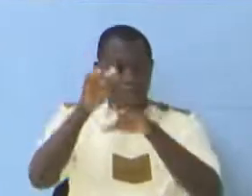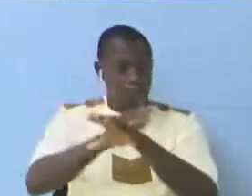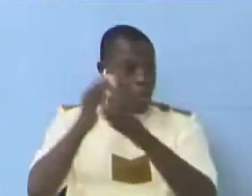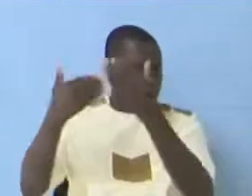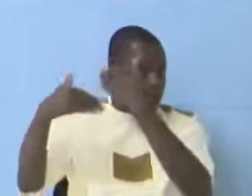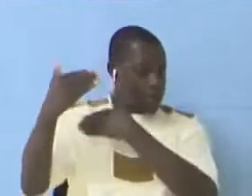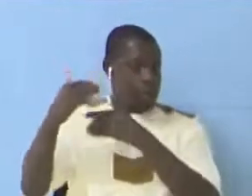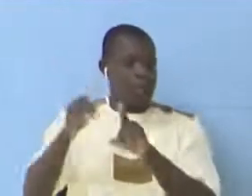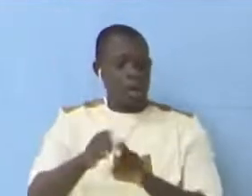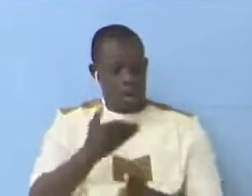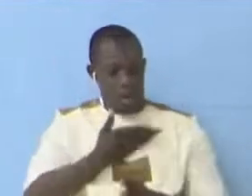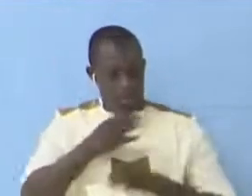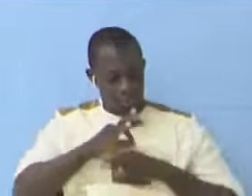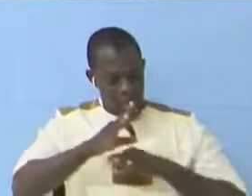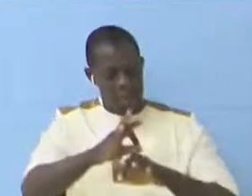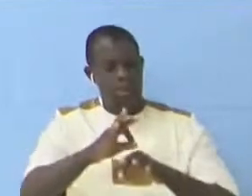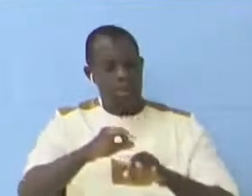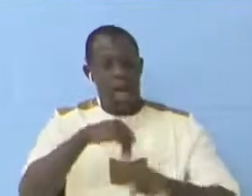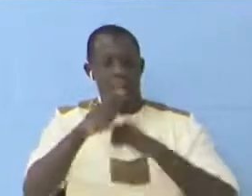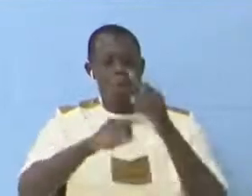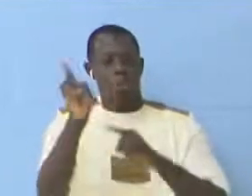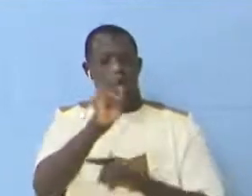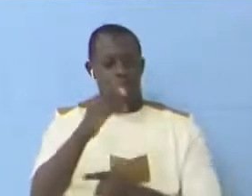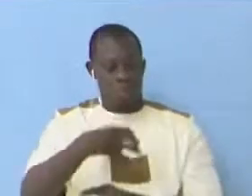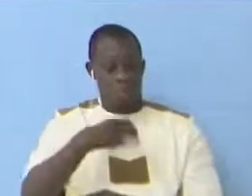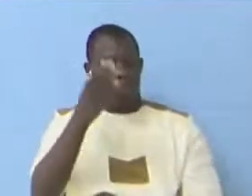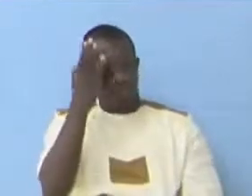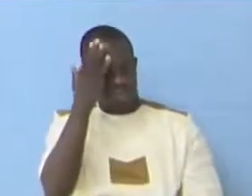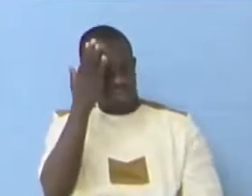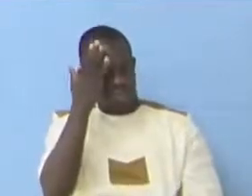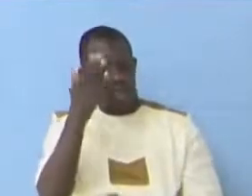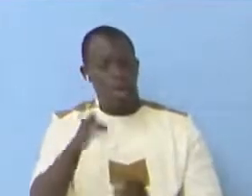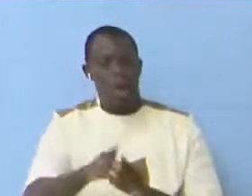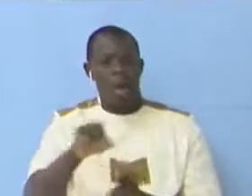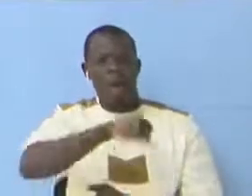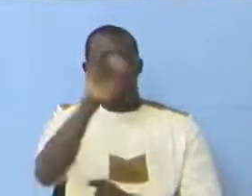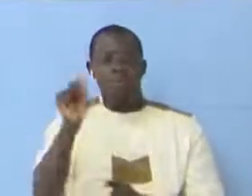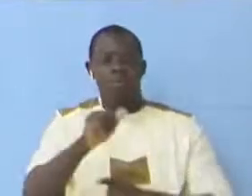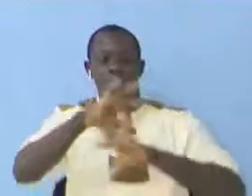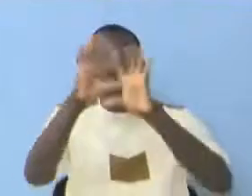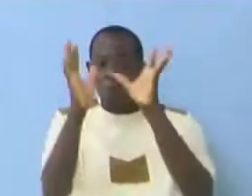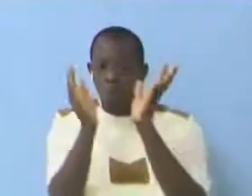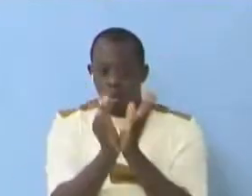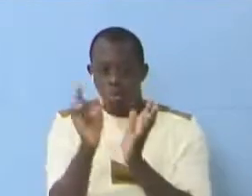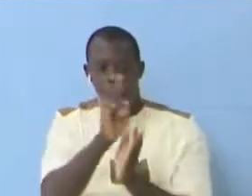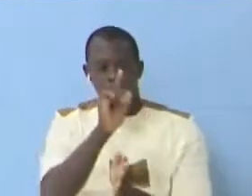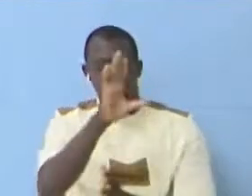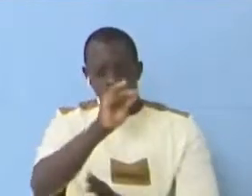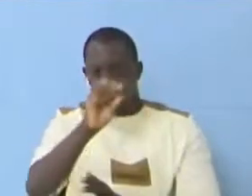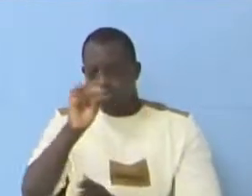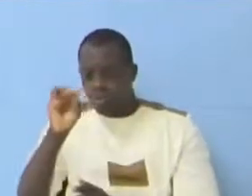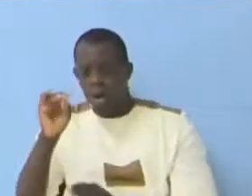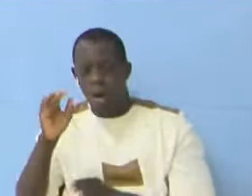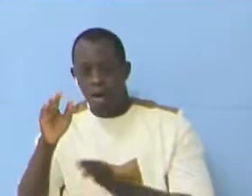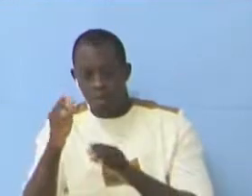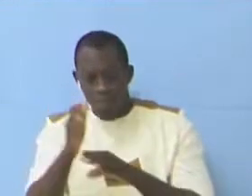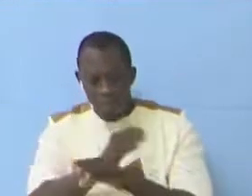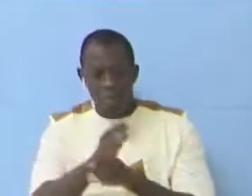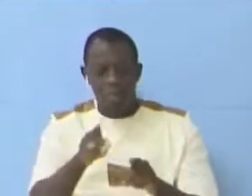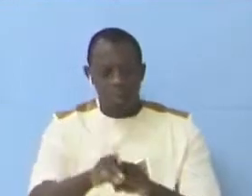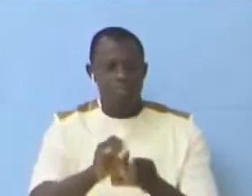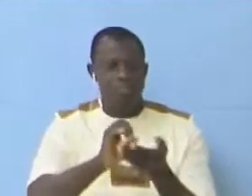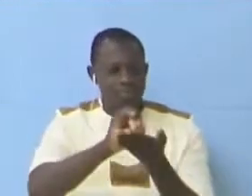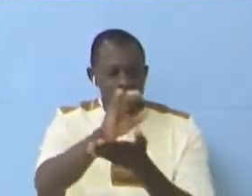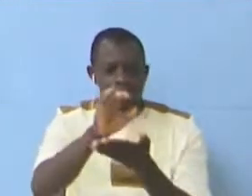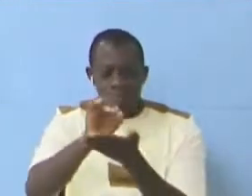nekkoon am nañu lu leen aajo soxal lool ci liñ bëggoon a xam. And all what they were doing was give instructions to the